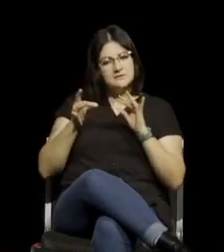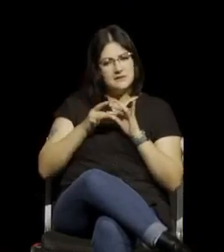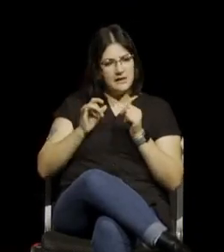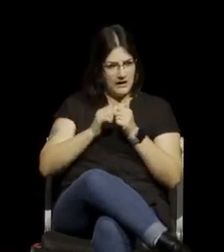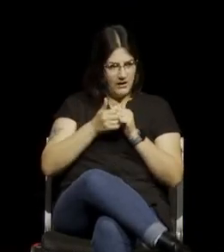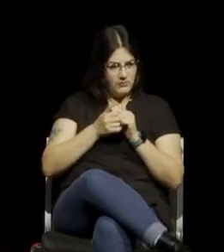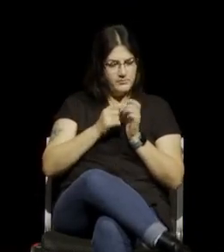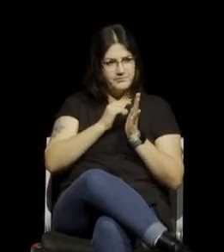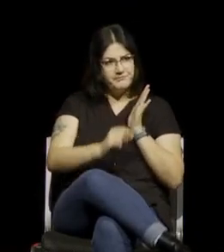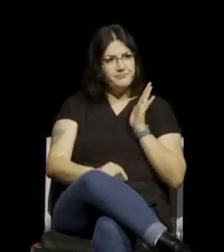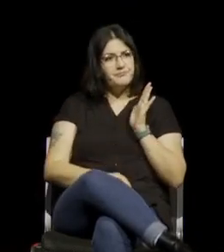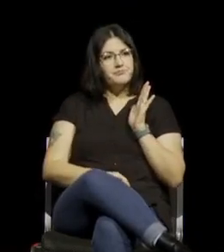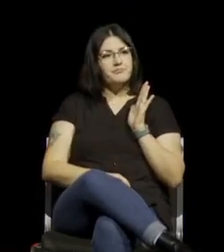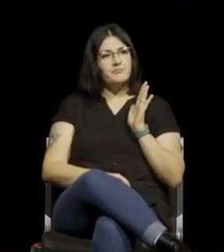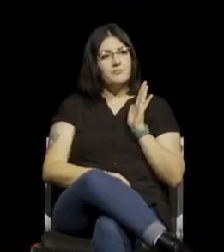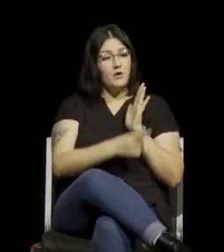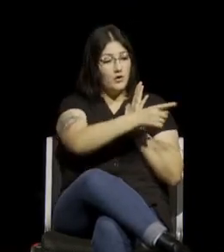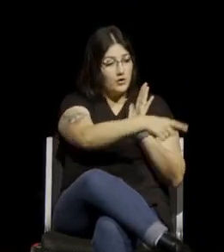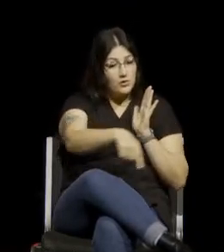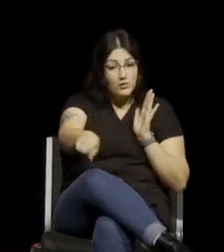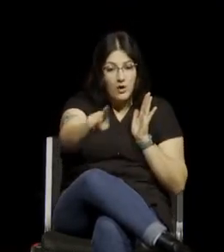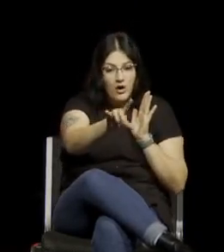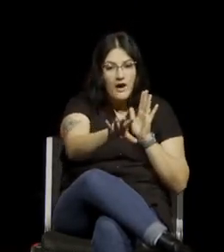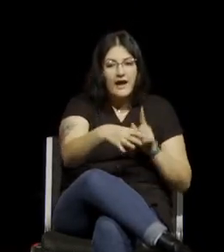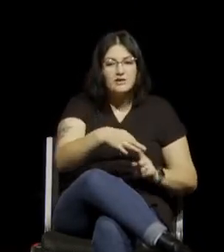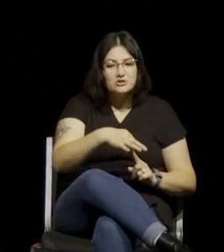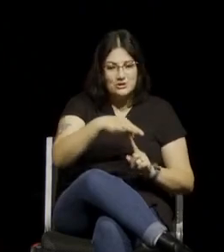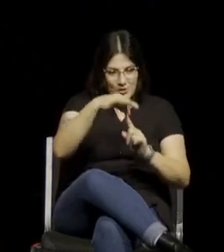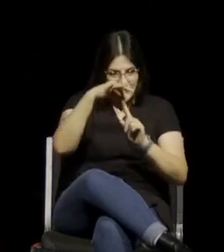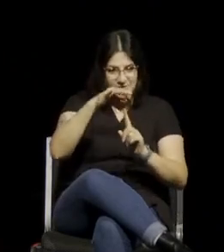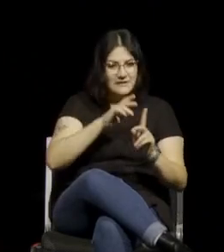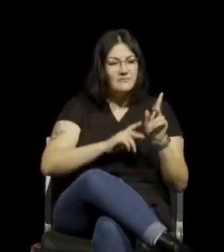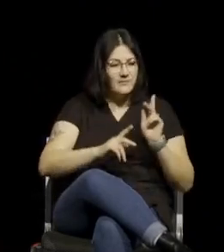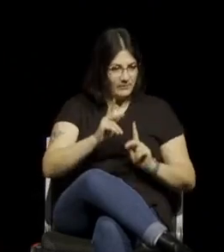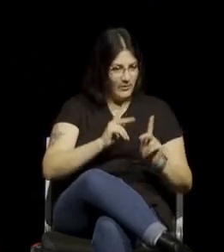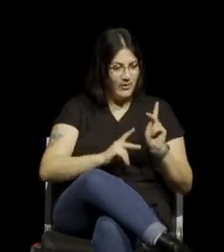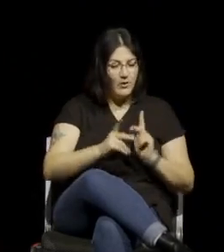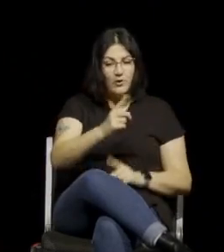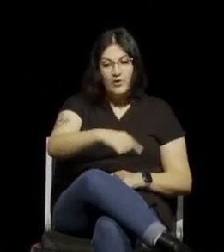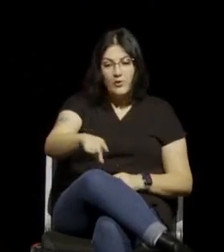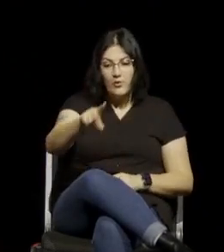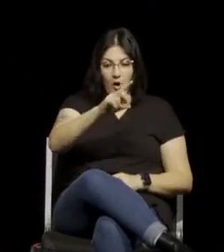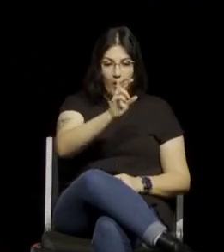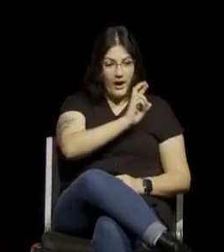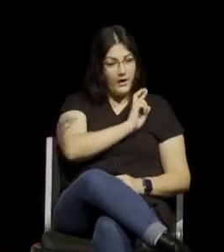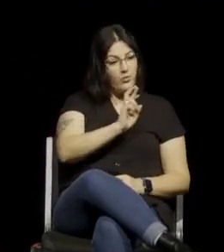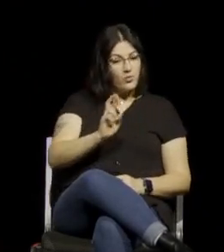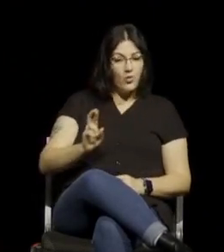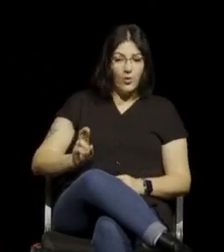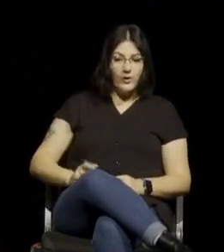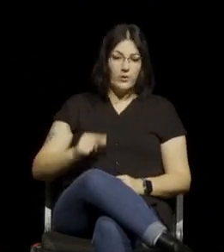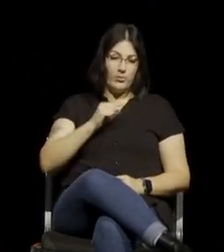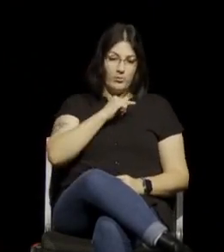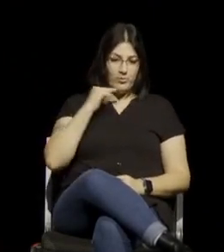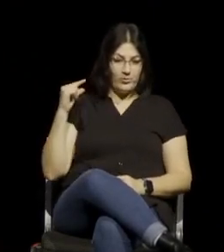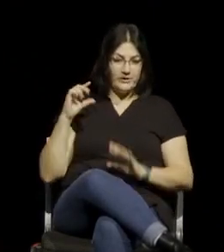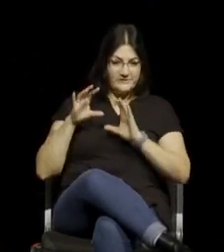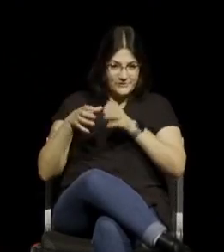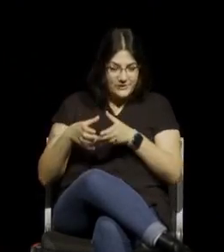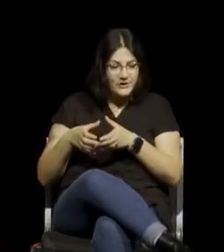way. He would say, you are a chosen people, a royal priesthood,